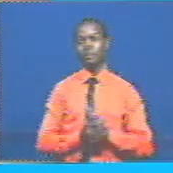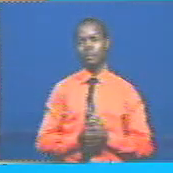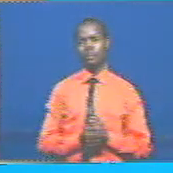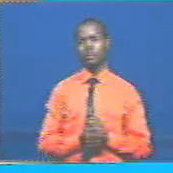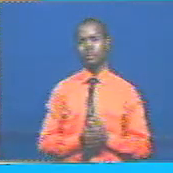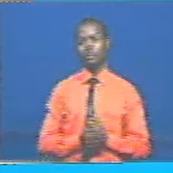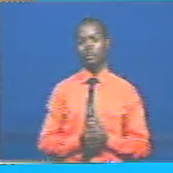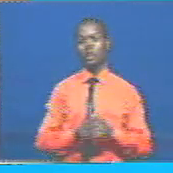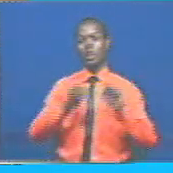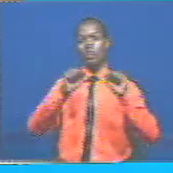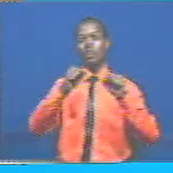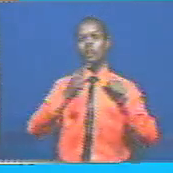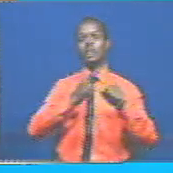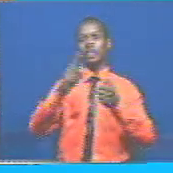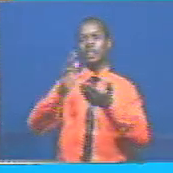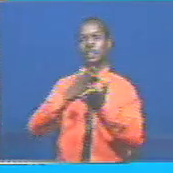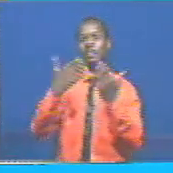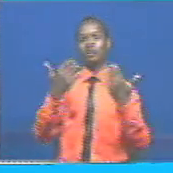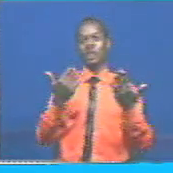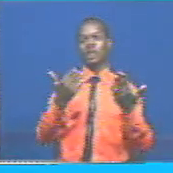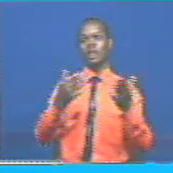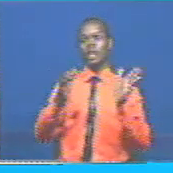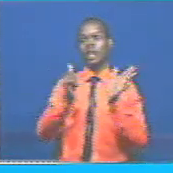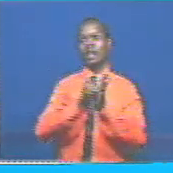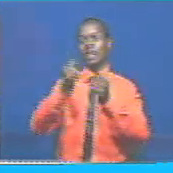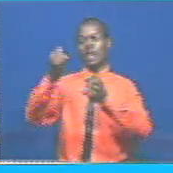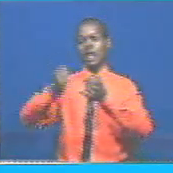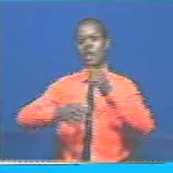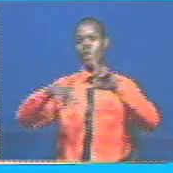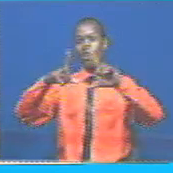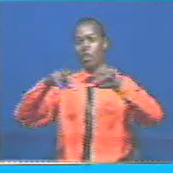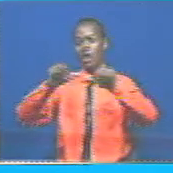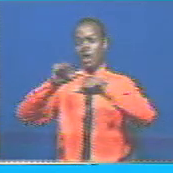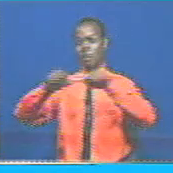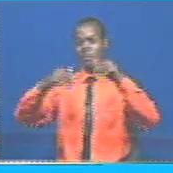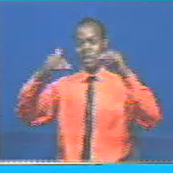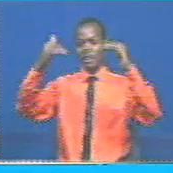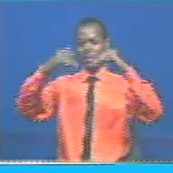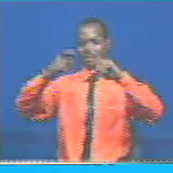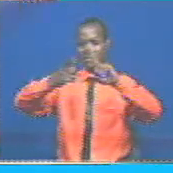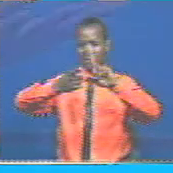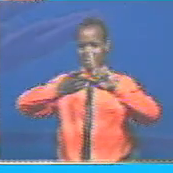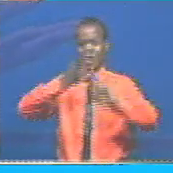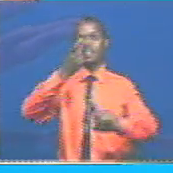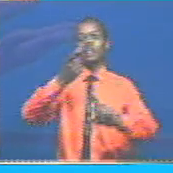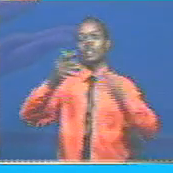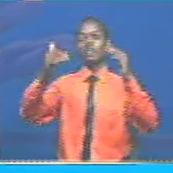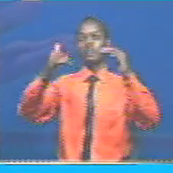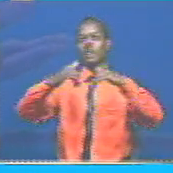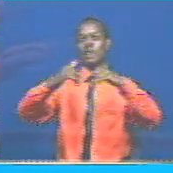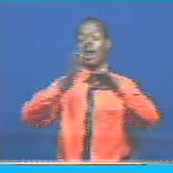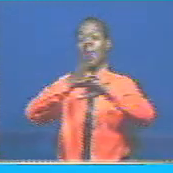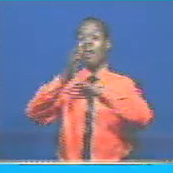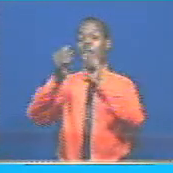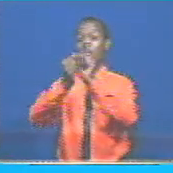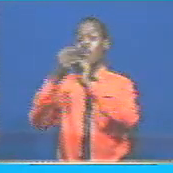tell us something that the last word about this event is the first session ever for truth after 14 years right